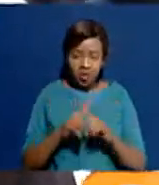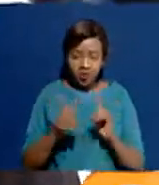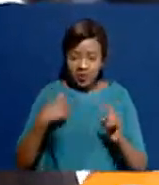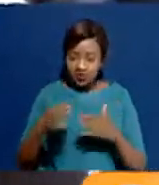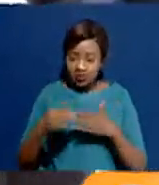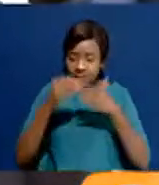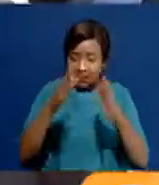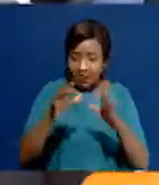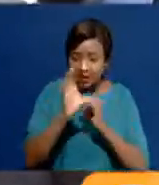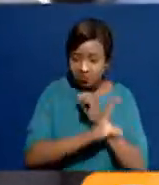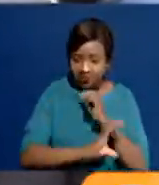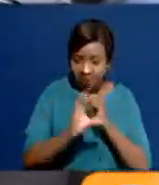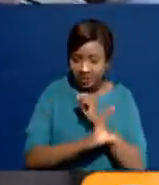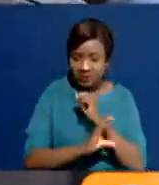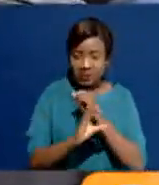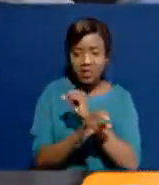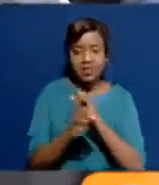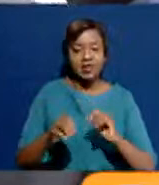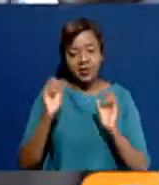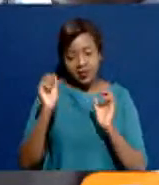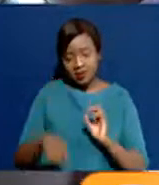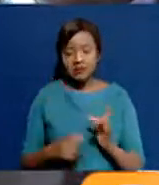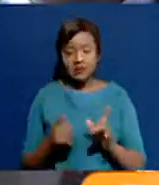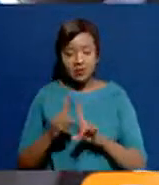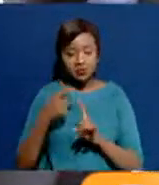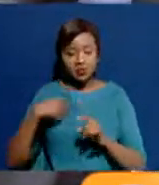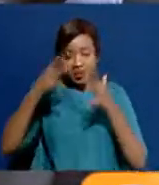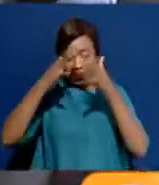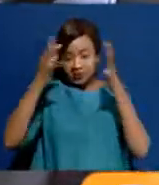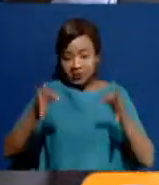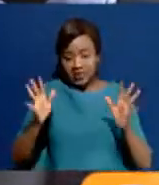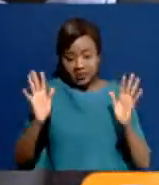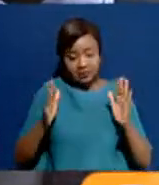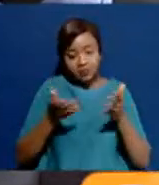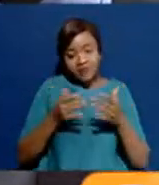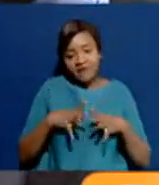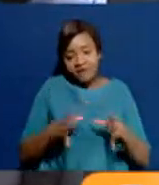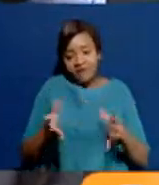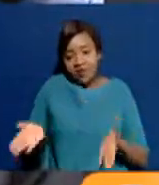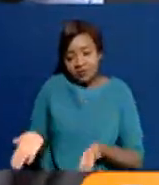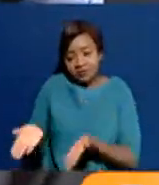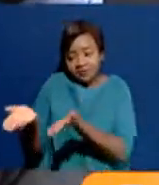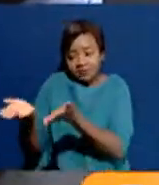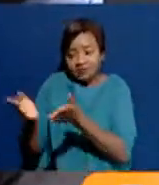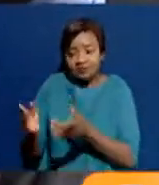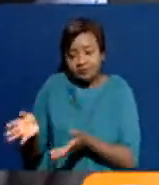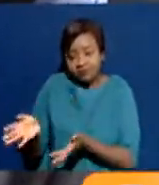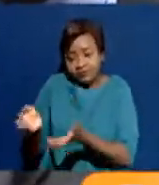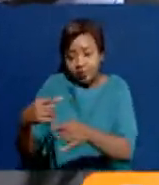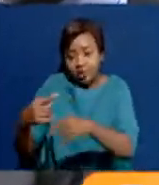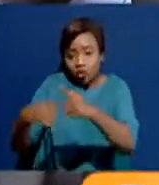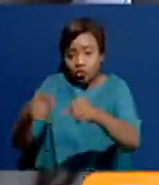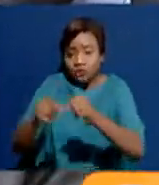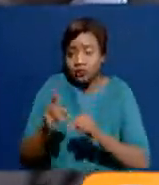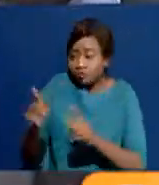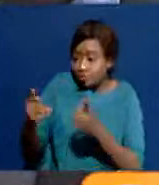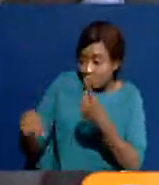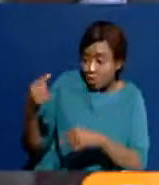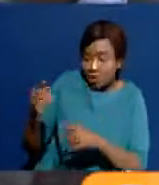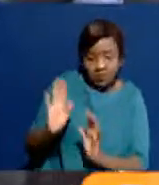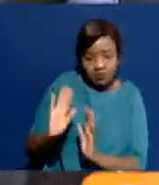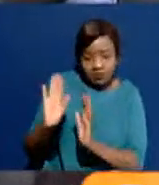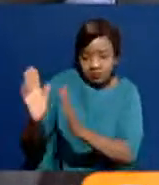tukakubali huo uamuzi na tukaendelea na tukakabadhia wale ambao walishinda haki